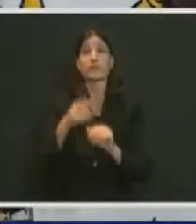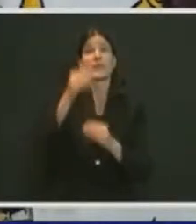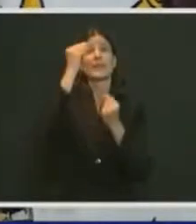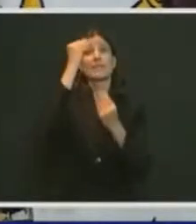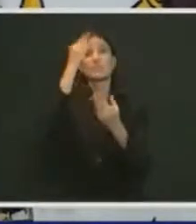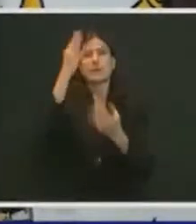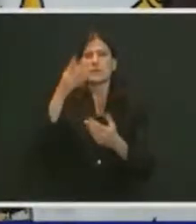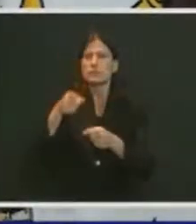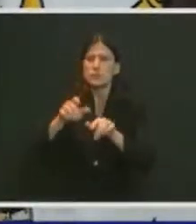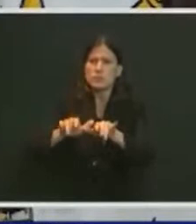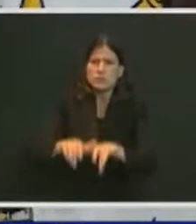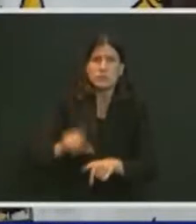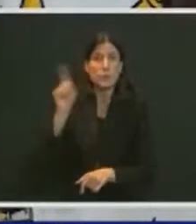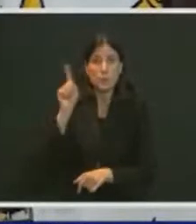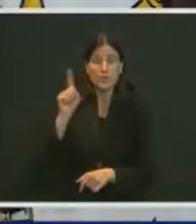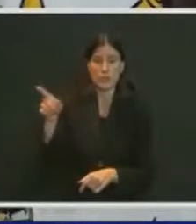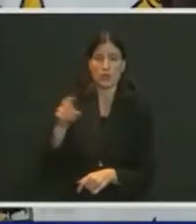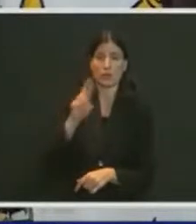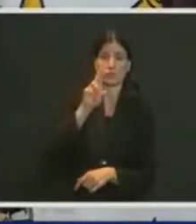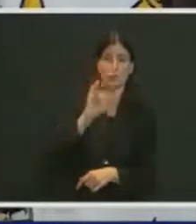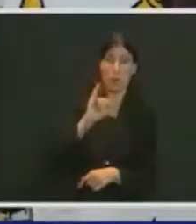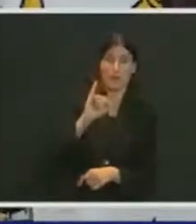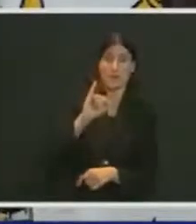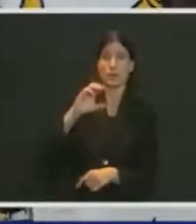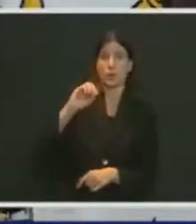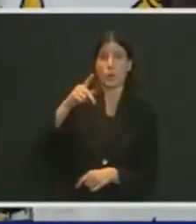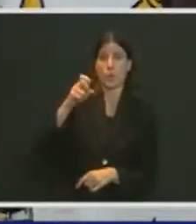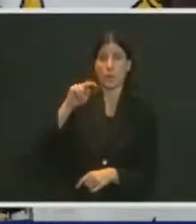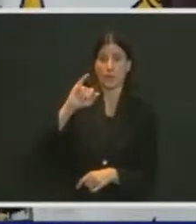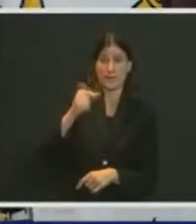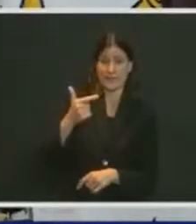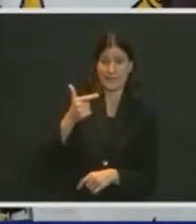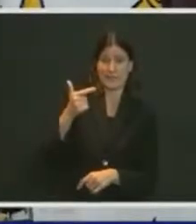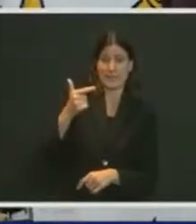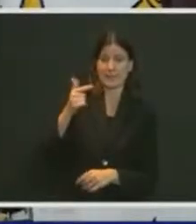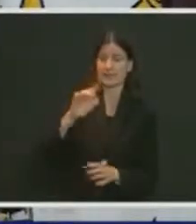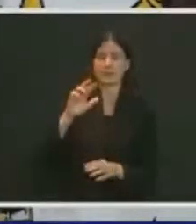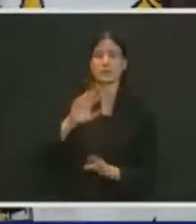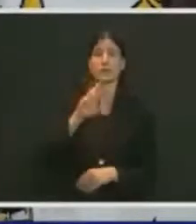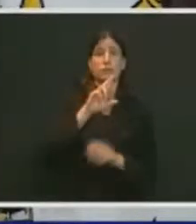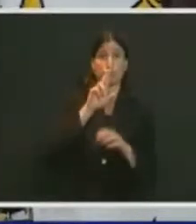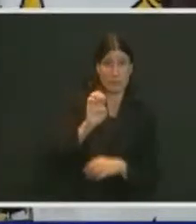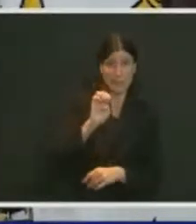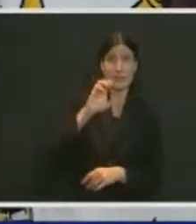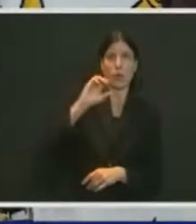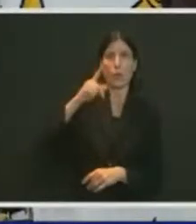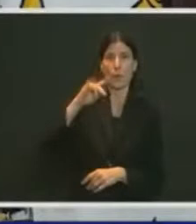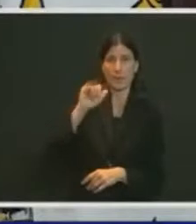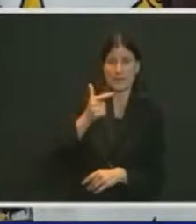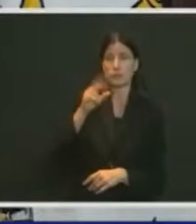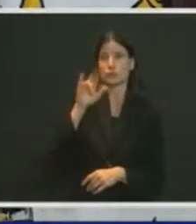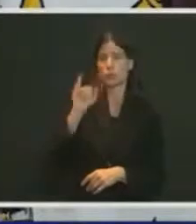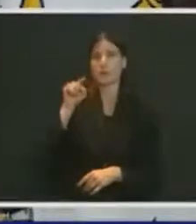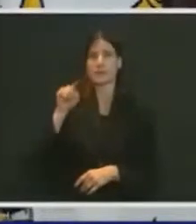So I'm trying to make this as easy as possible for businesses to comply. So it's a little bit of an honor